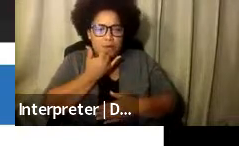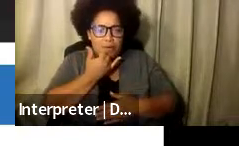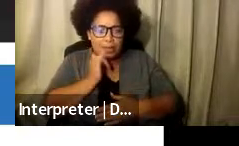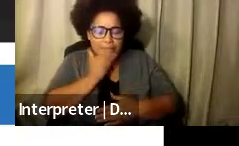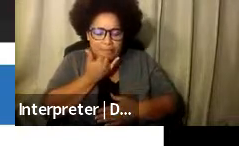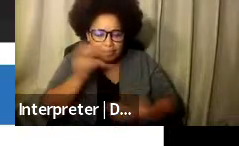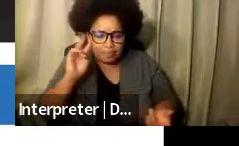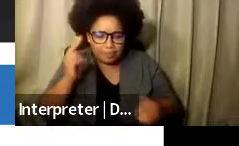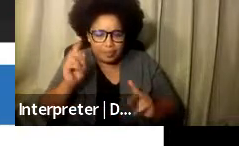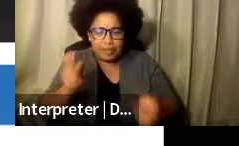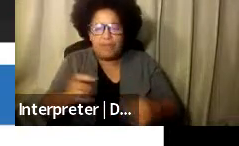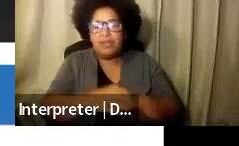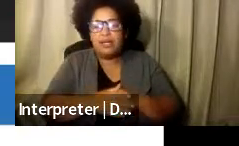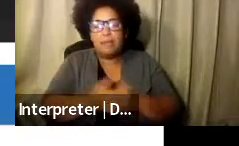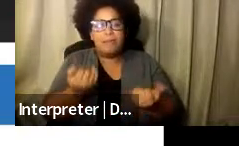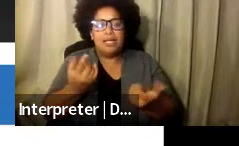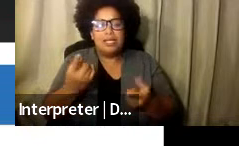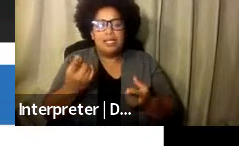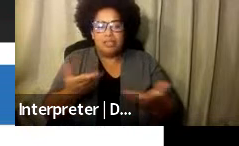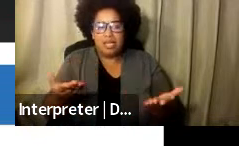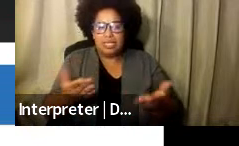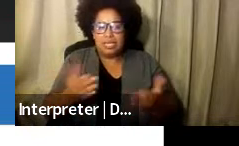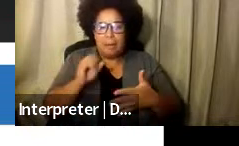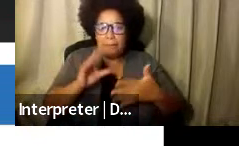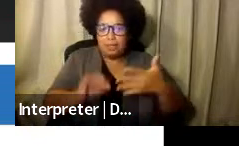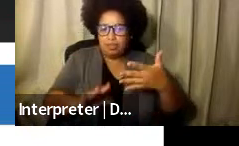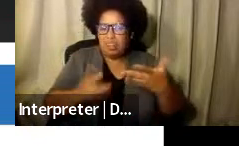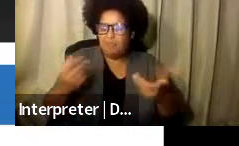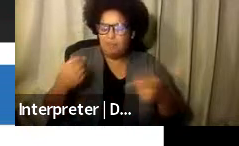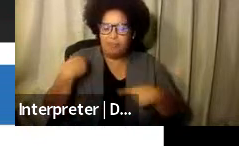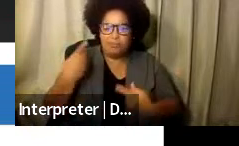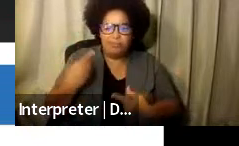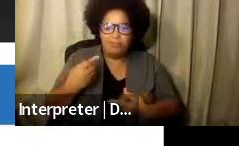have been discontinued for a while. And